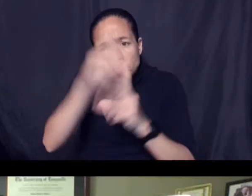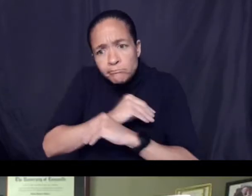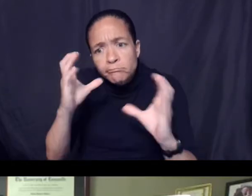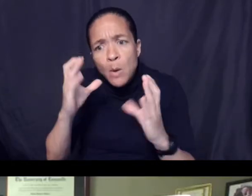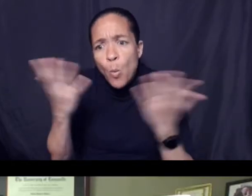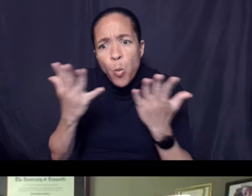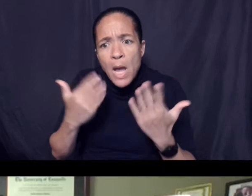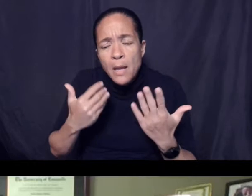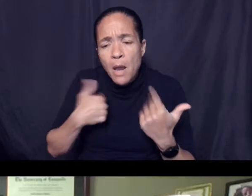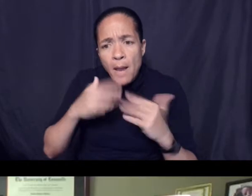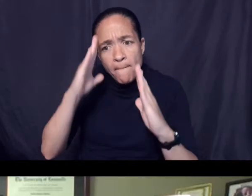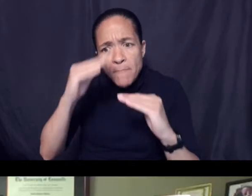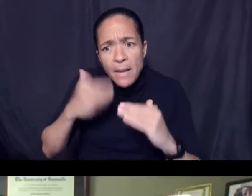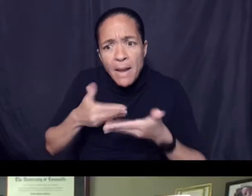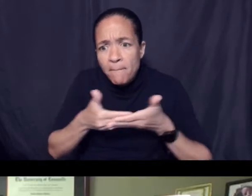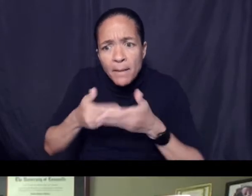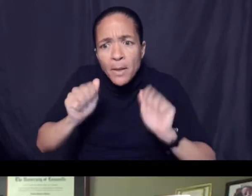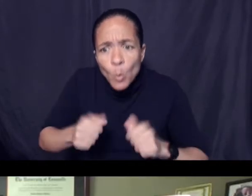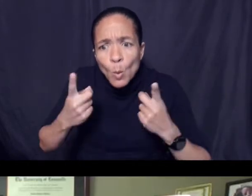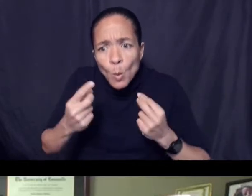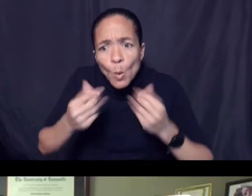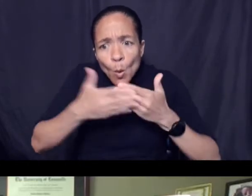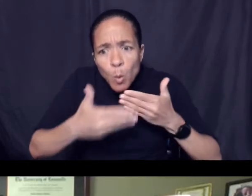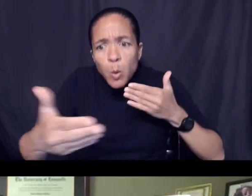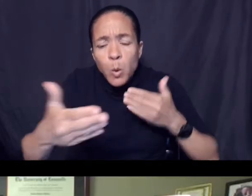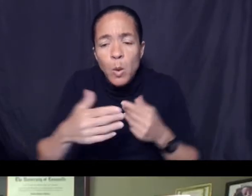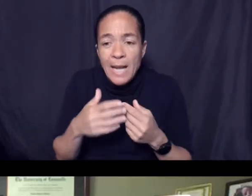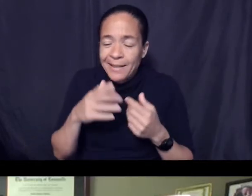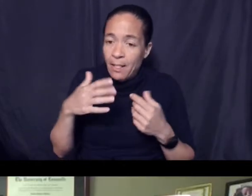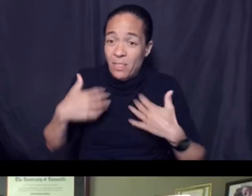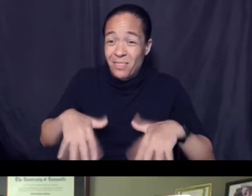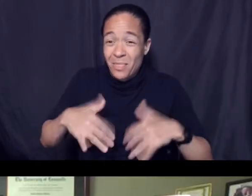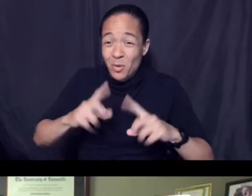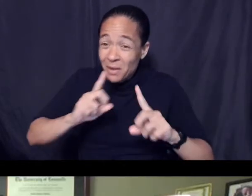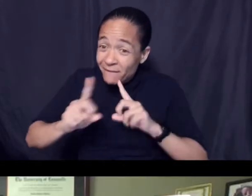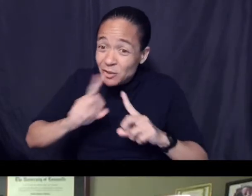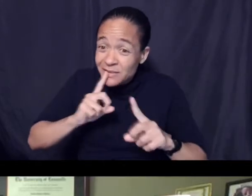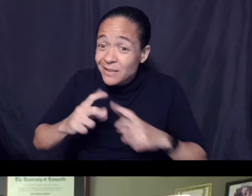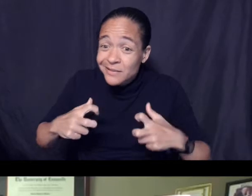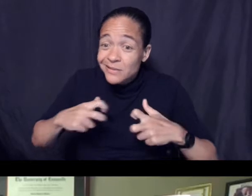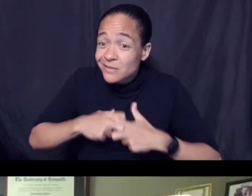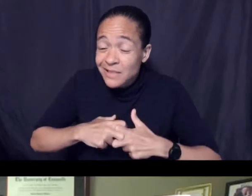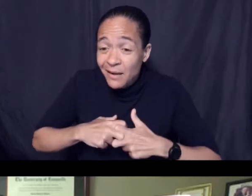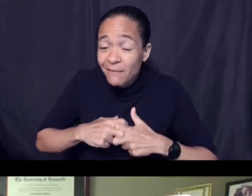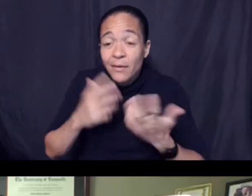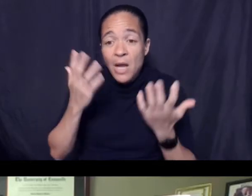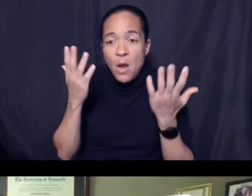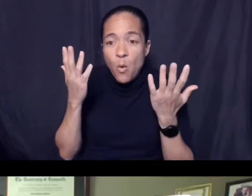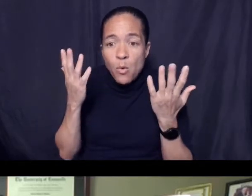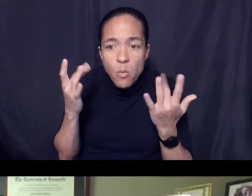my baby is going to be capable of? And so some of those are the most difficult conversations to have, because we